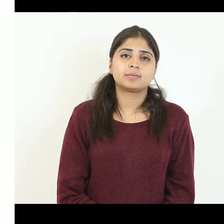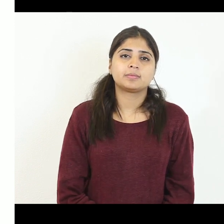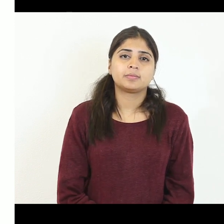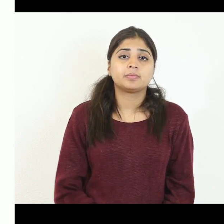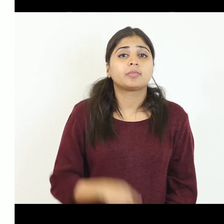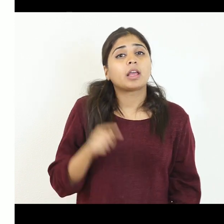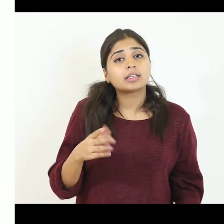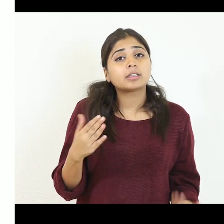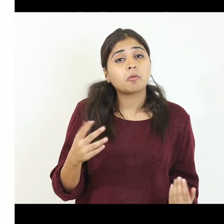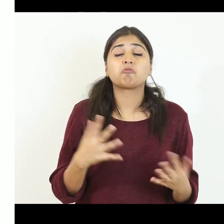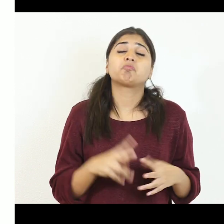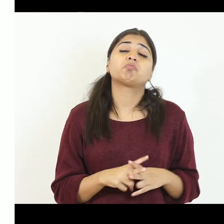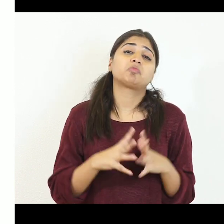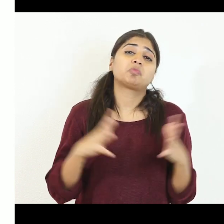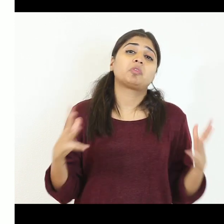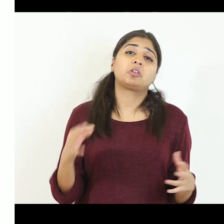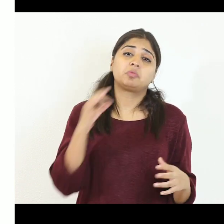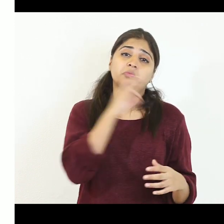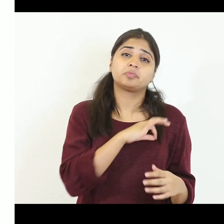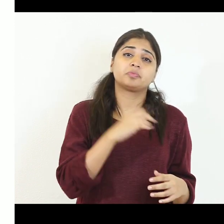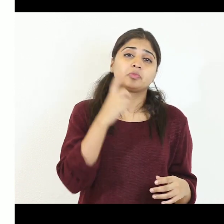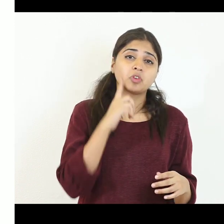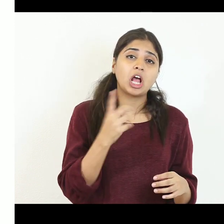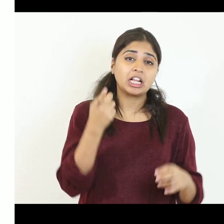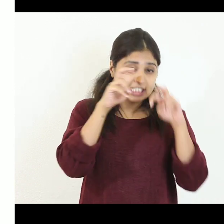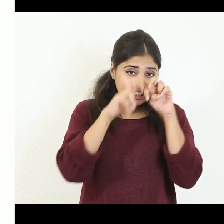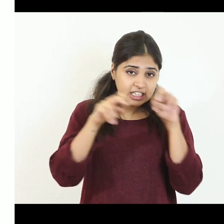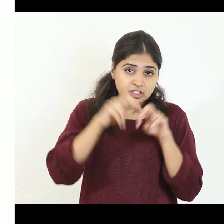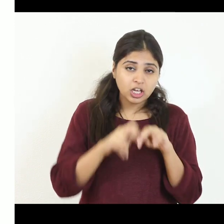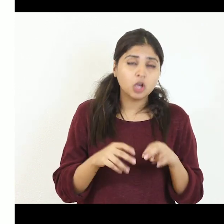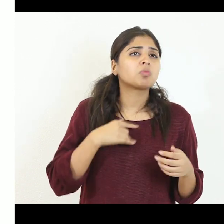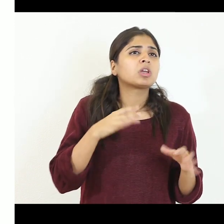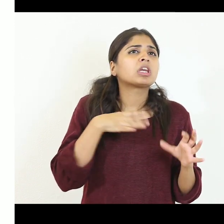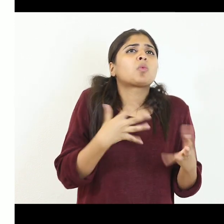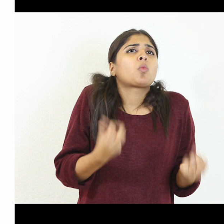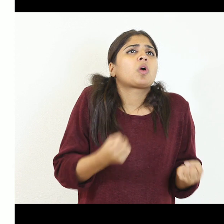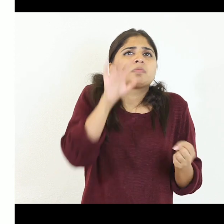be completely searchable by text.